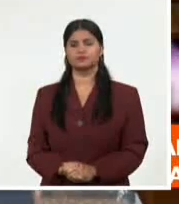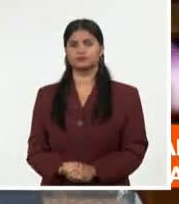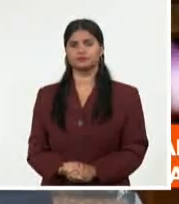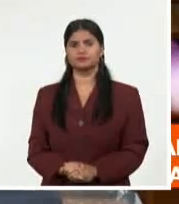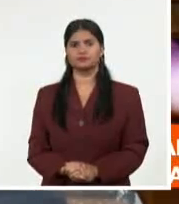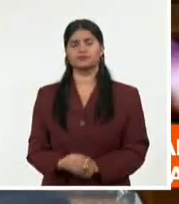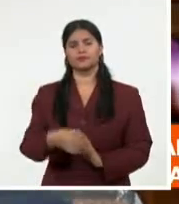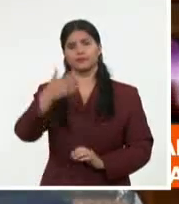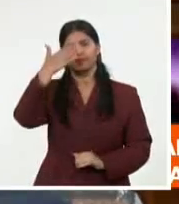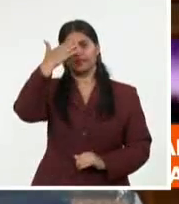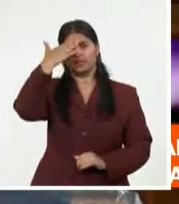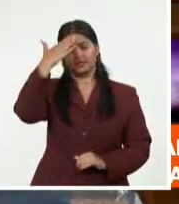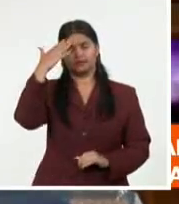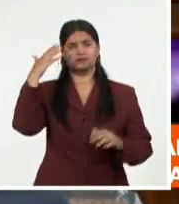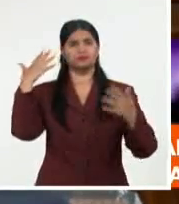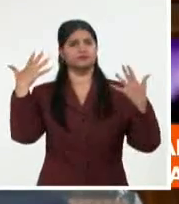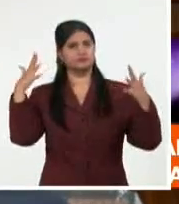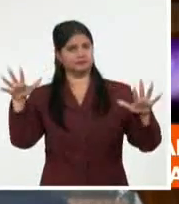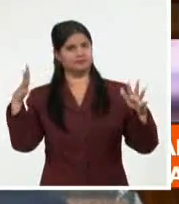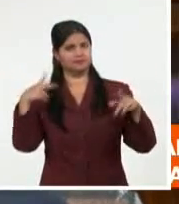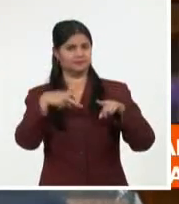a